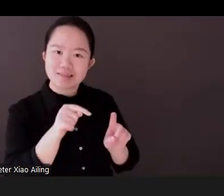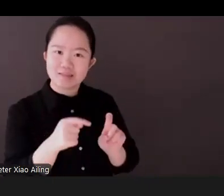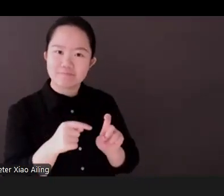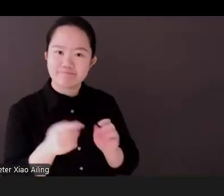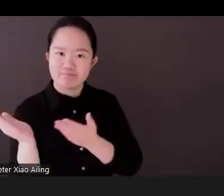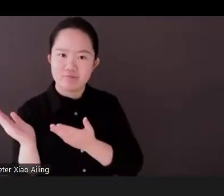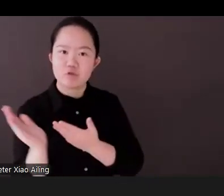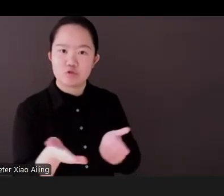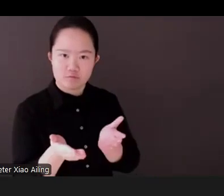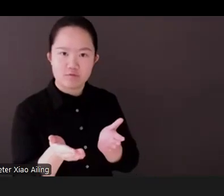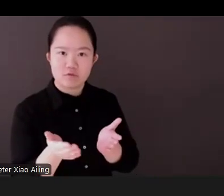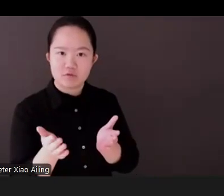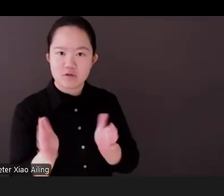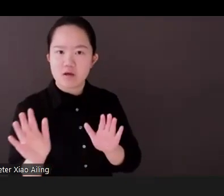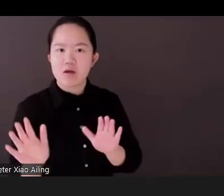it.